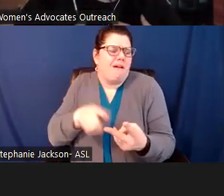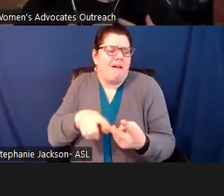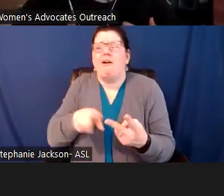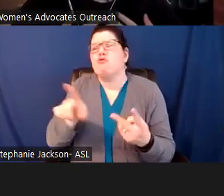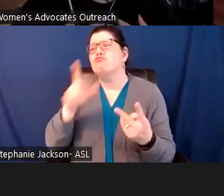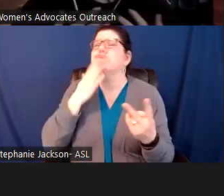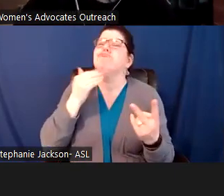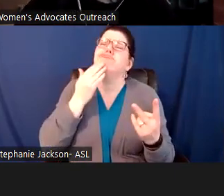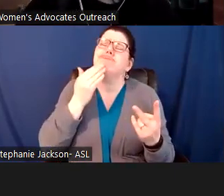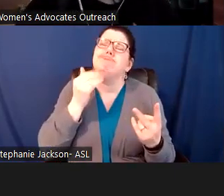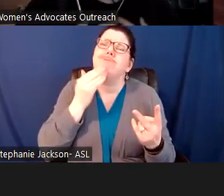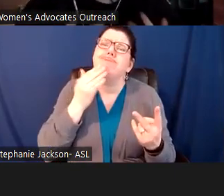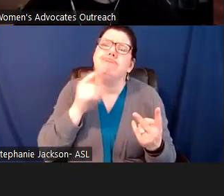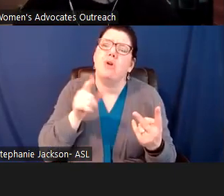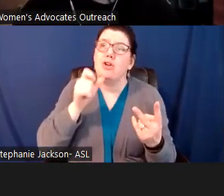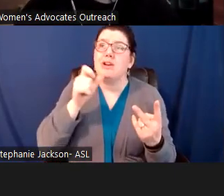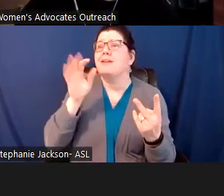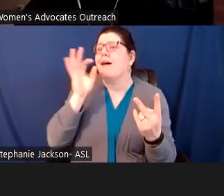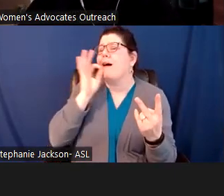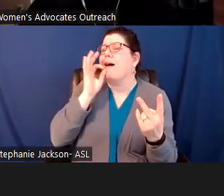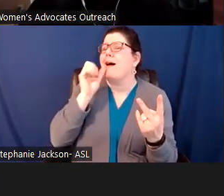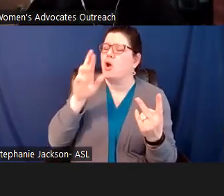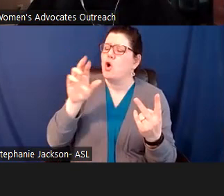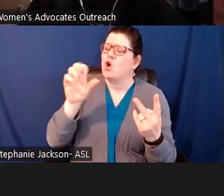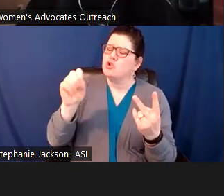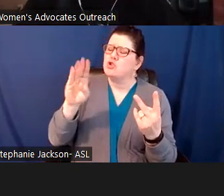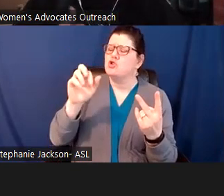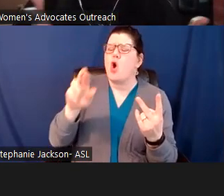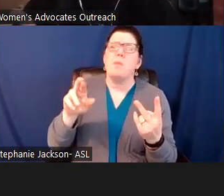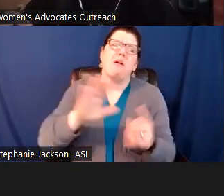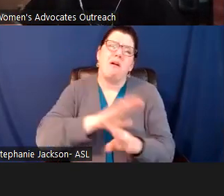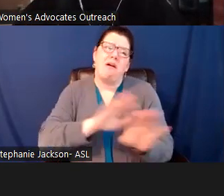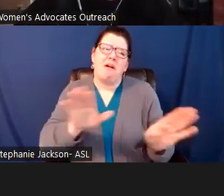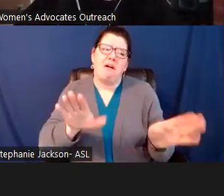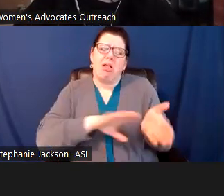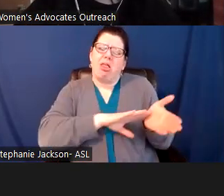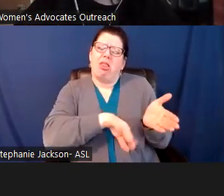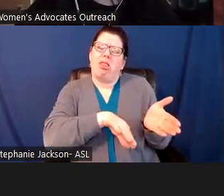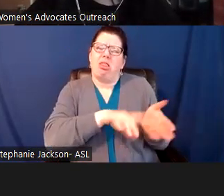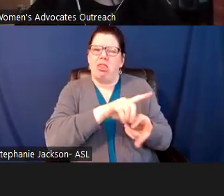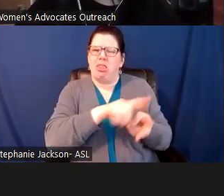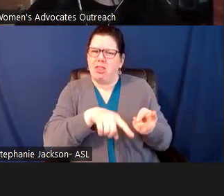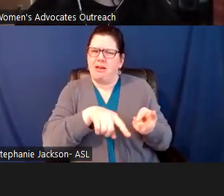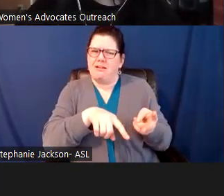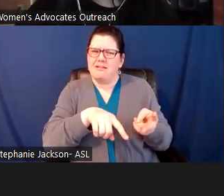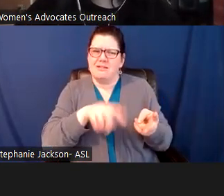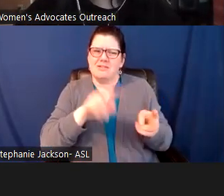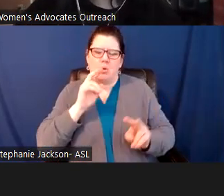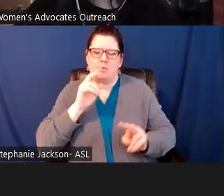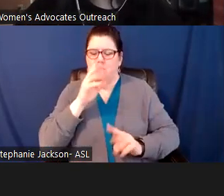sweet when they're not, high, or when they're sober. And then we kind of overlook that abuse as